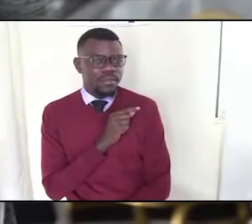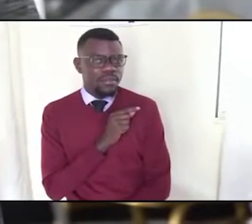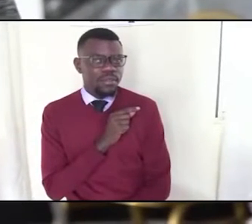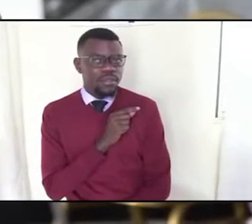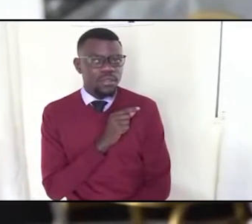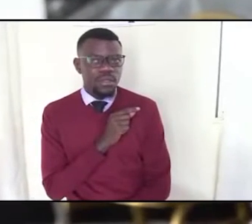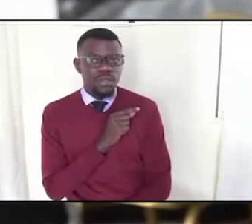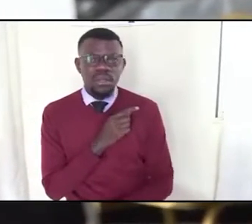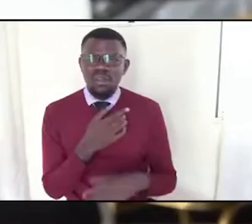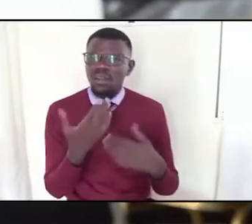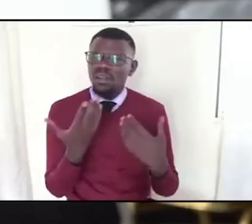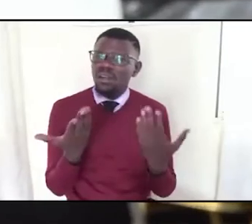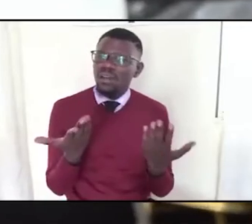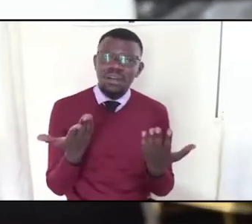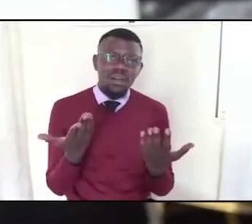Lucy looked at,